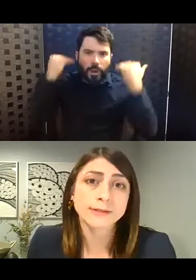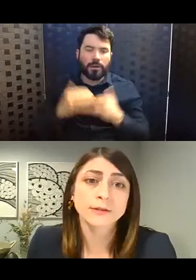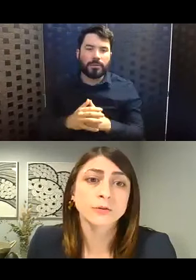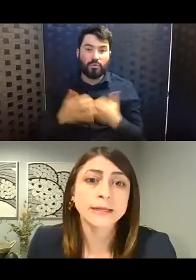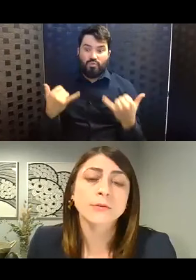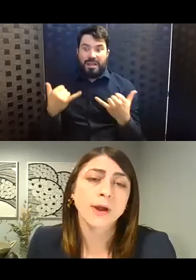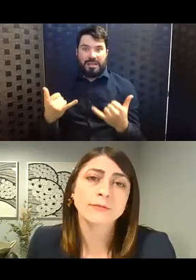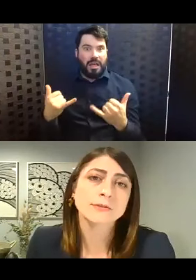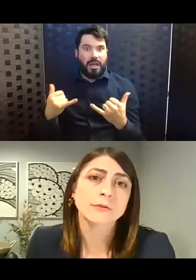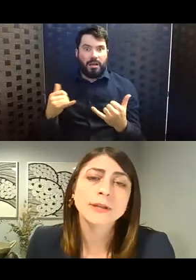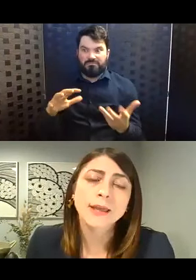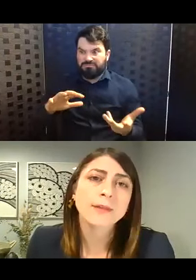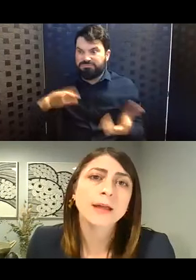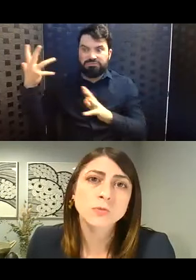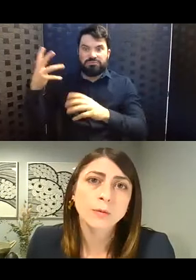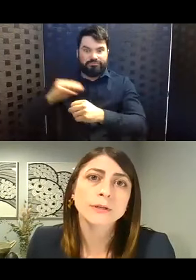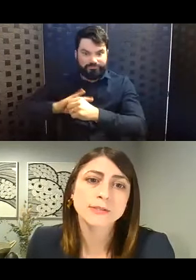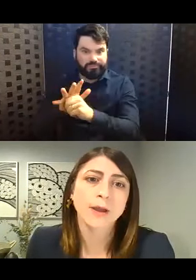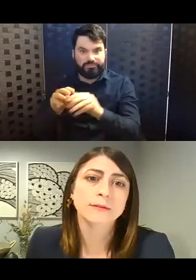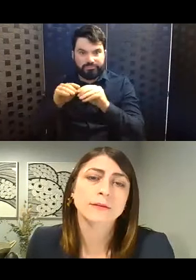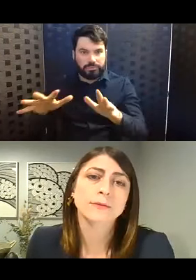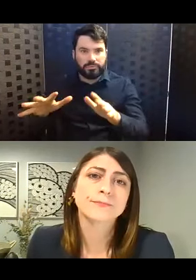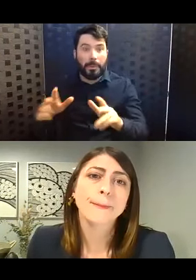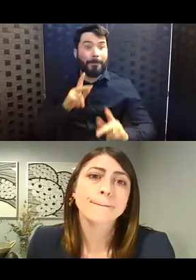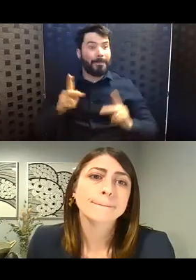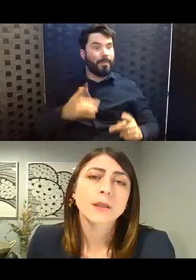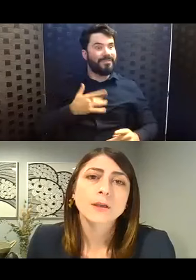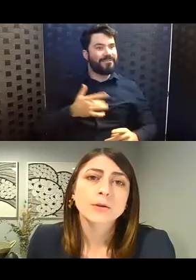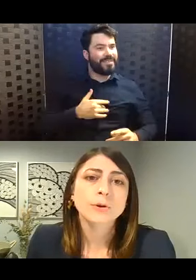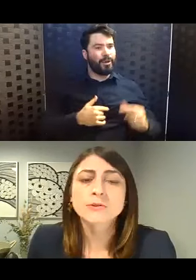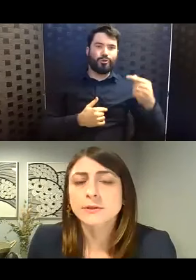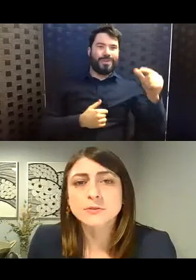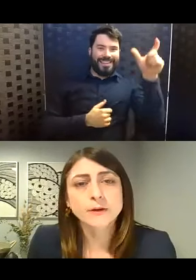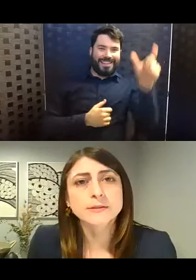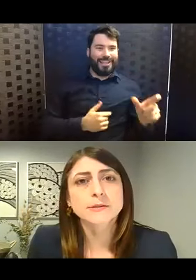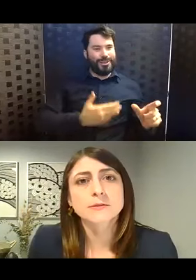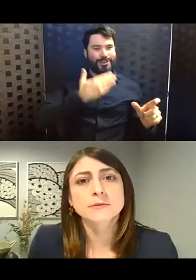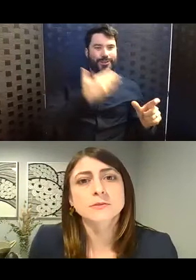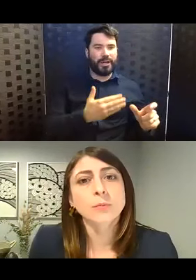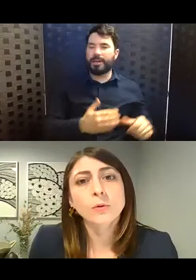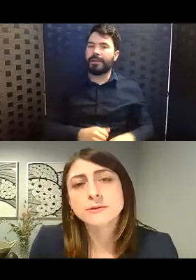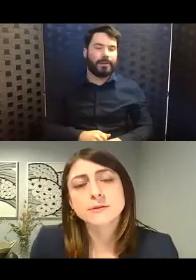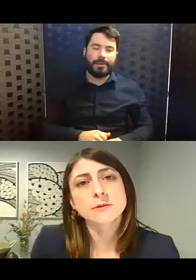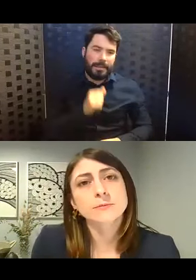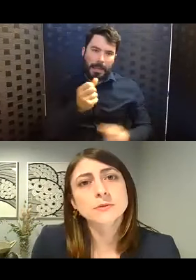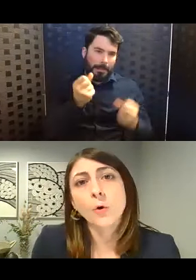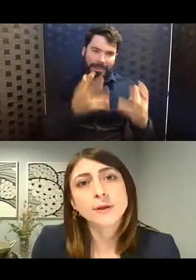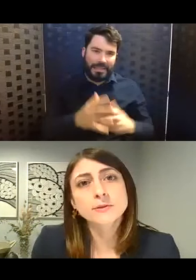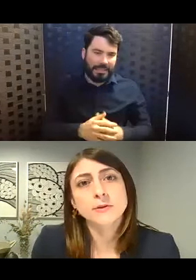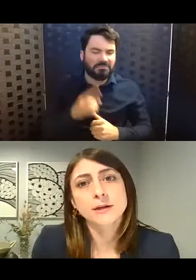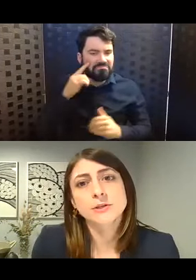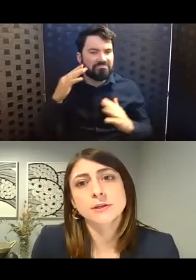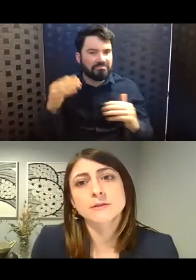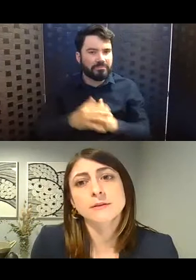no one is in the green thriving zone. And again, that's normal and expected. Personal experiences, support systems,